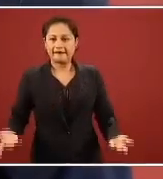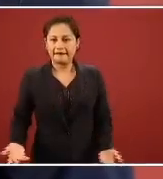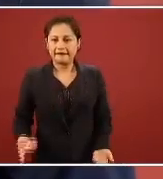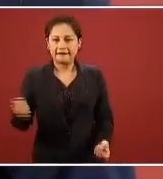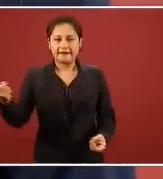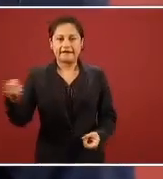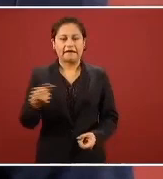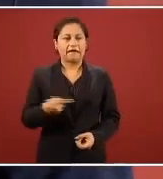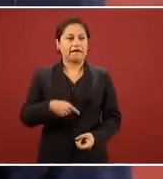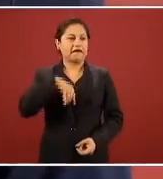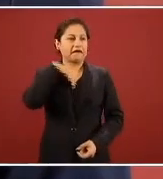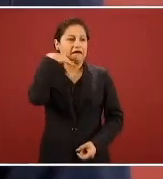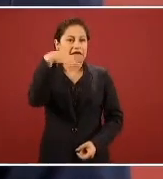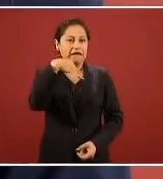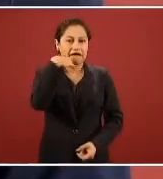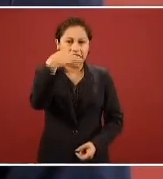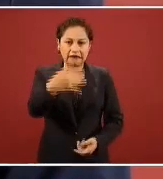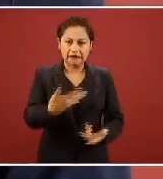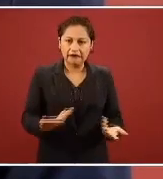extorsión. It's an extortion.